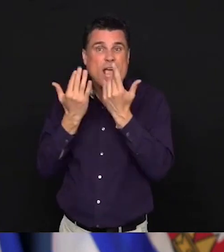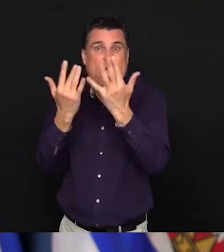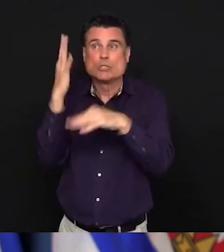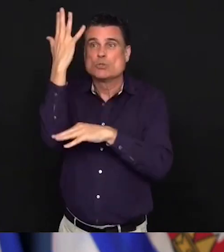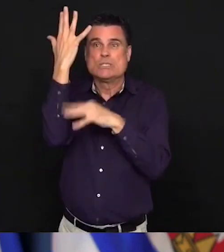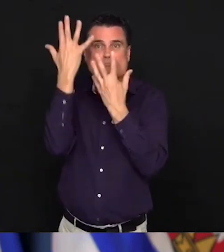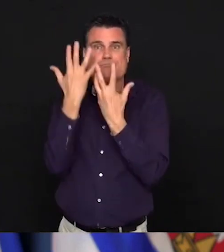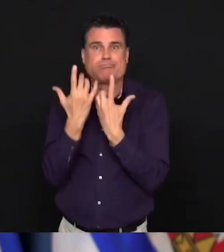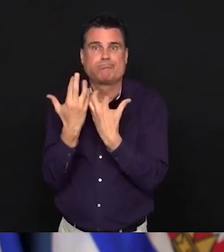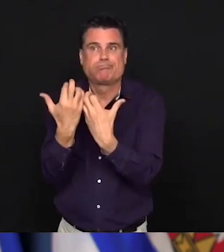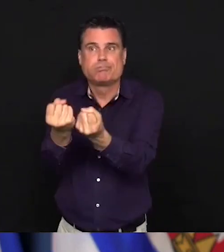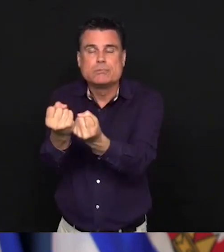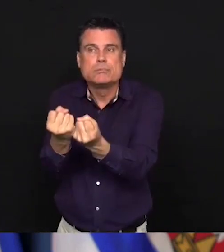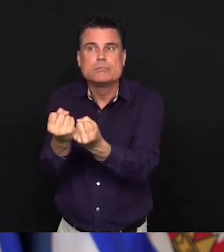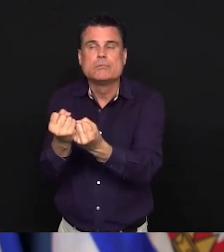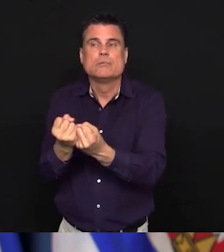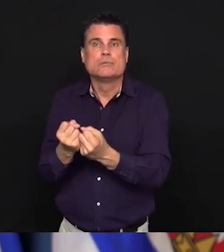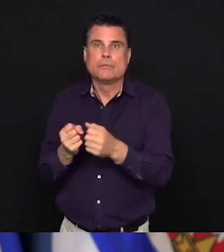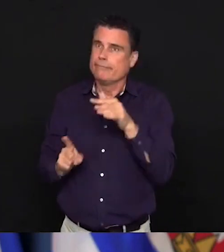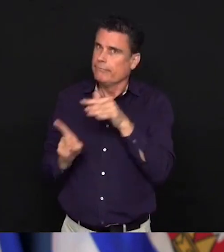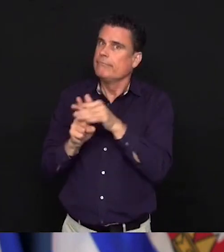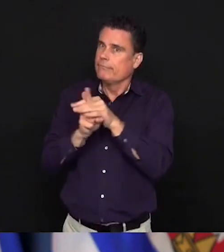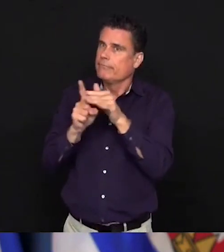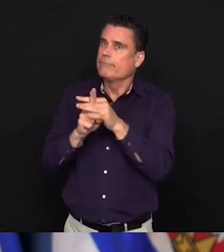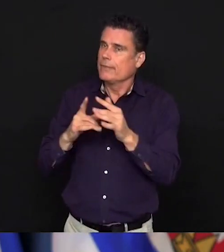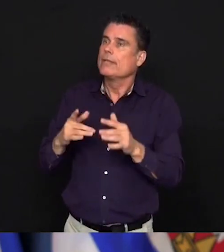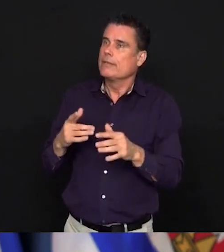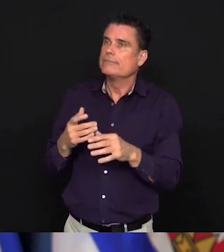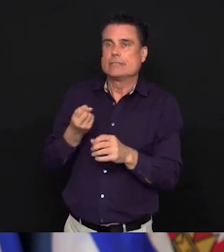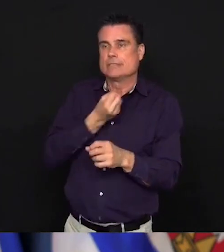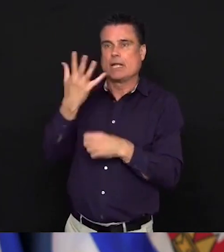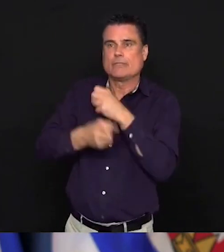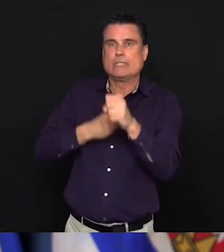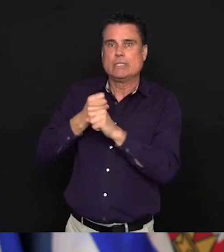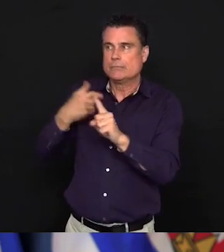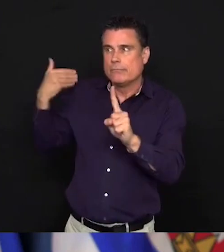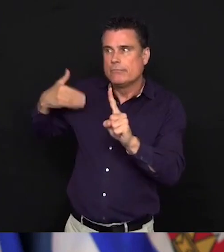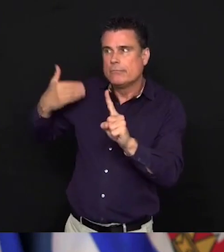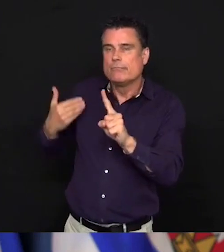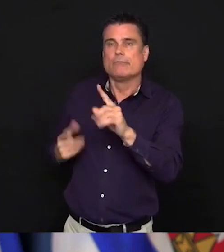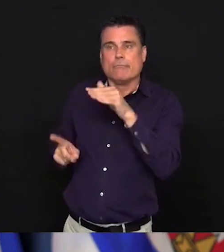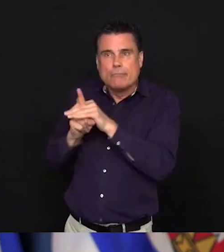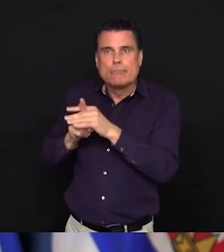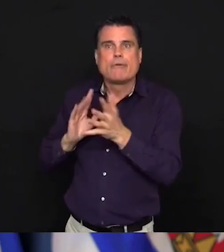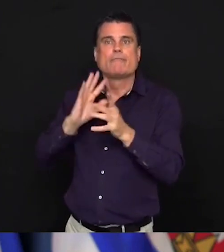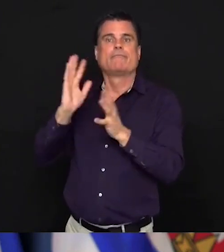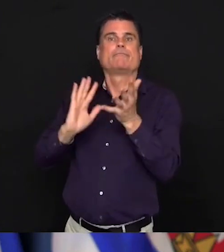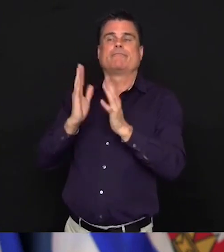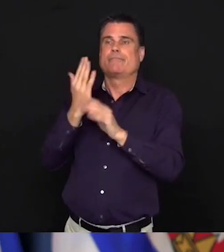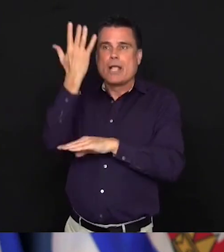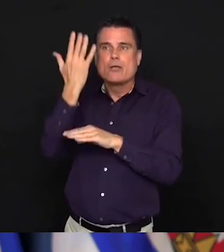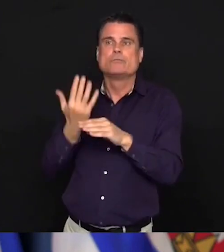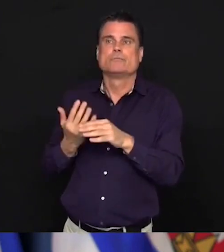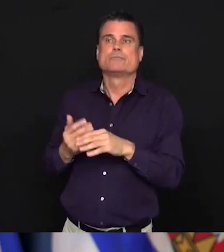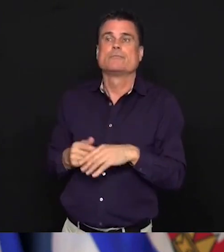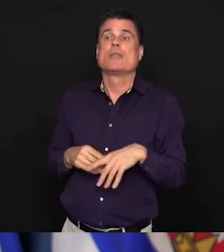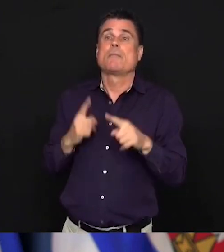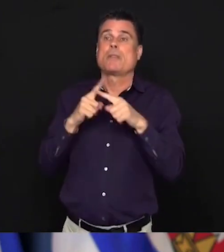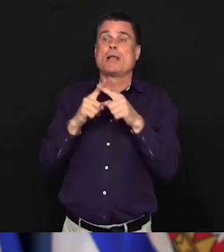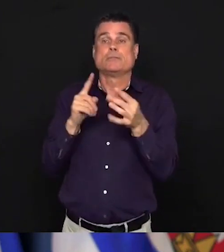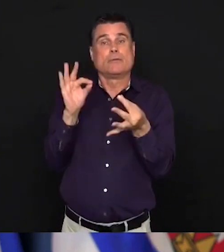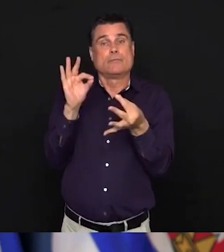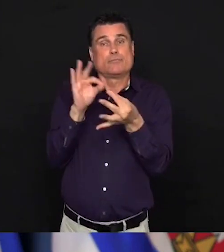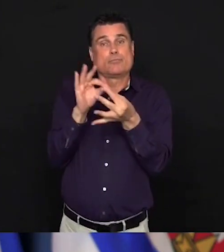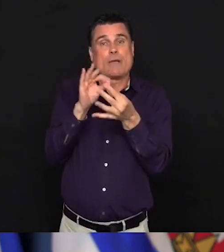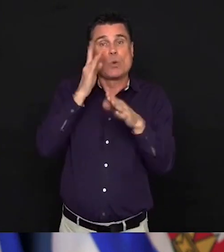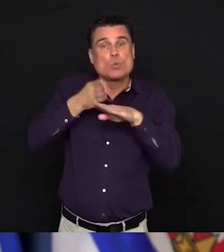and elsewhere started to tumble as well. Layer a pandemic over across of that. Of course, I'm very, very concerned about the forest industry, but I